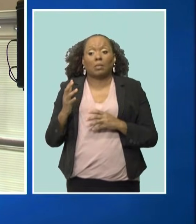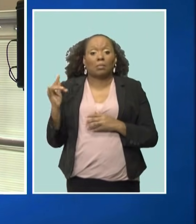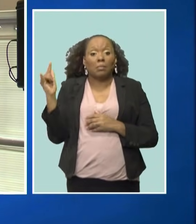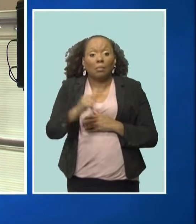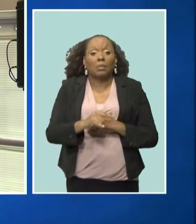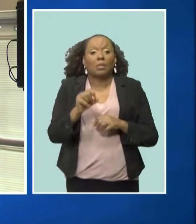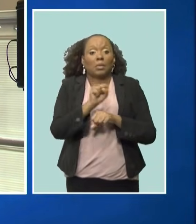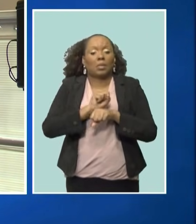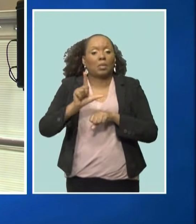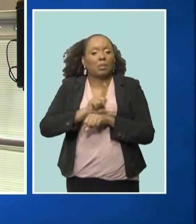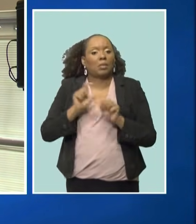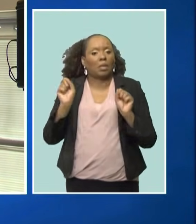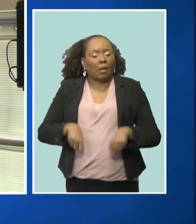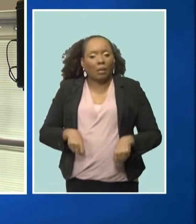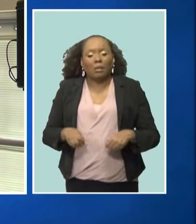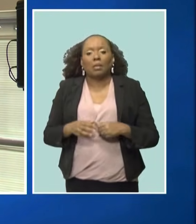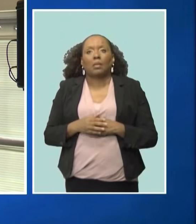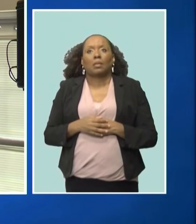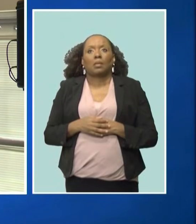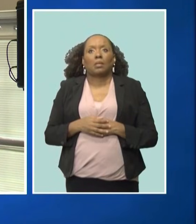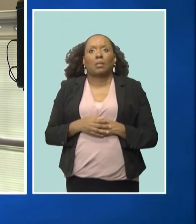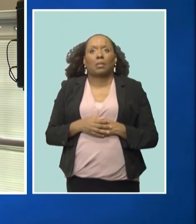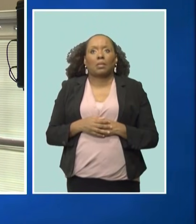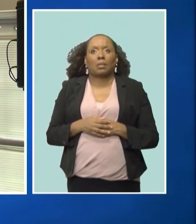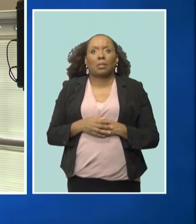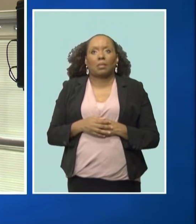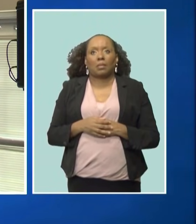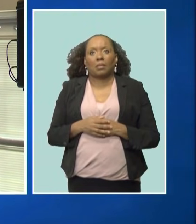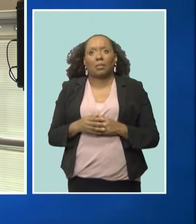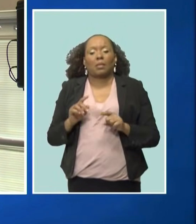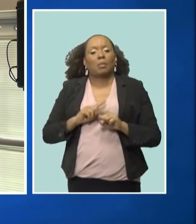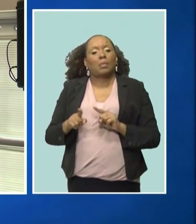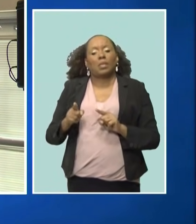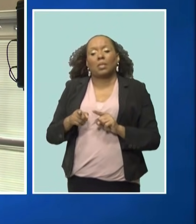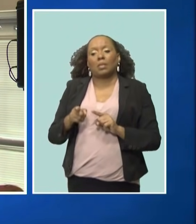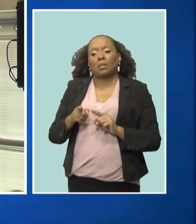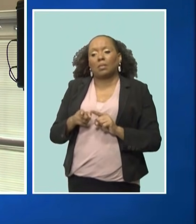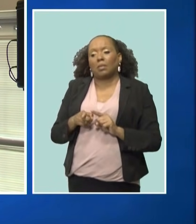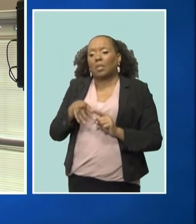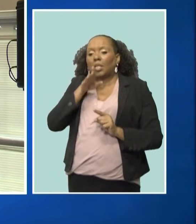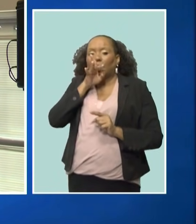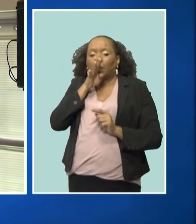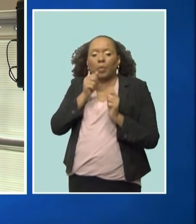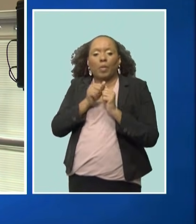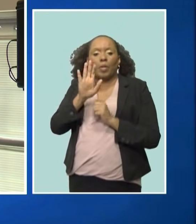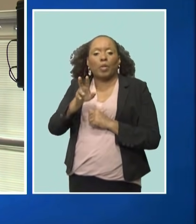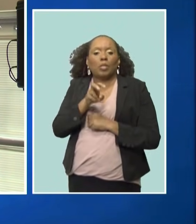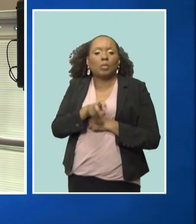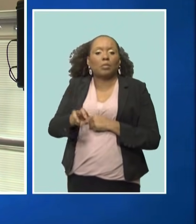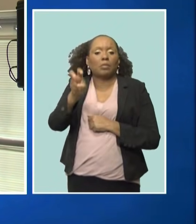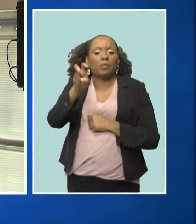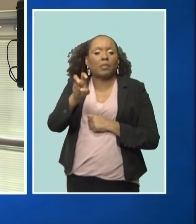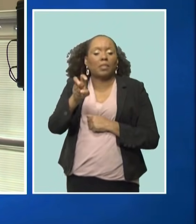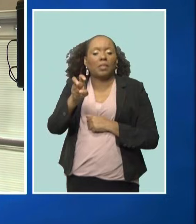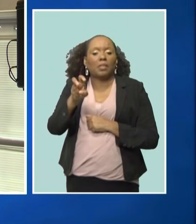come to St. Lucia. But still, I want to advise everyone, talk to your travel agent, visit the